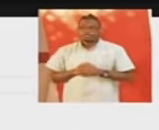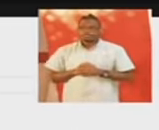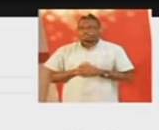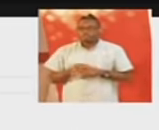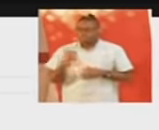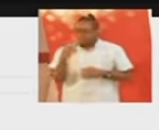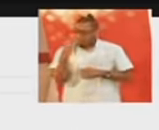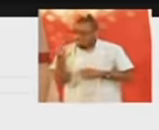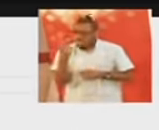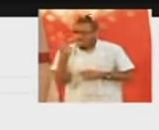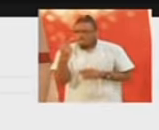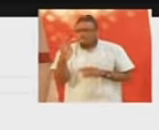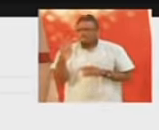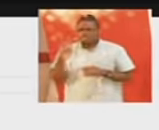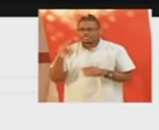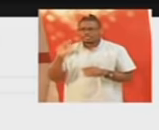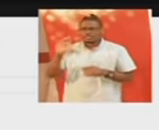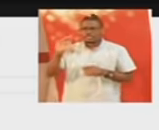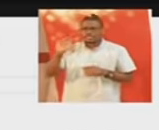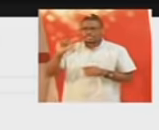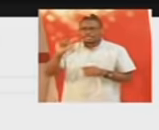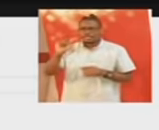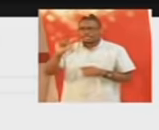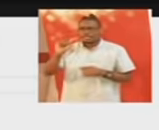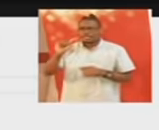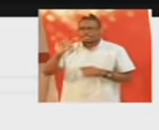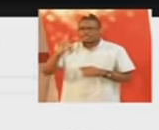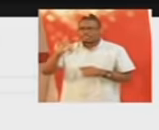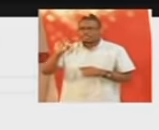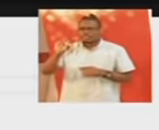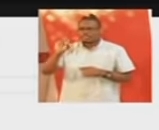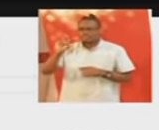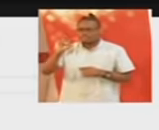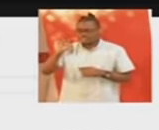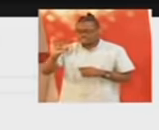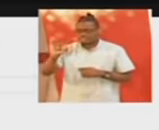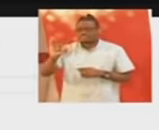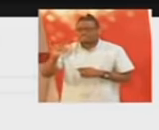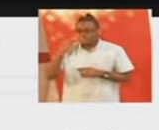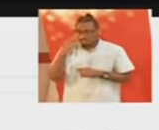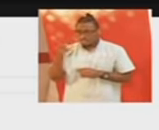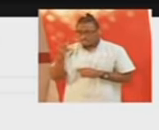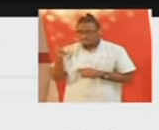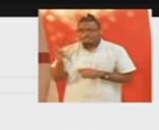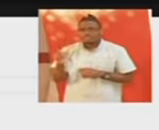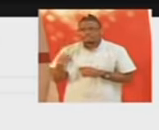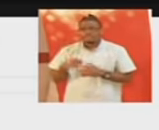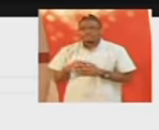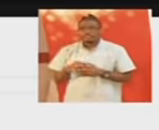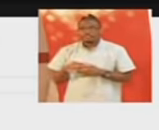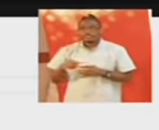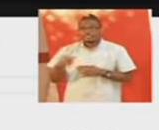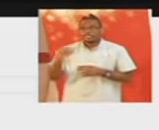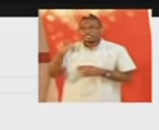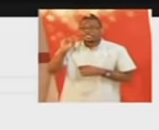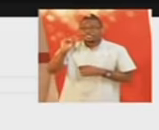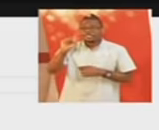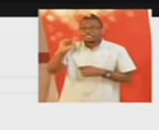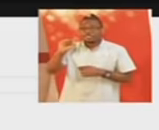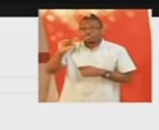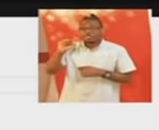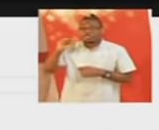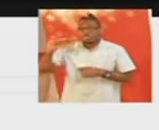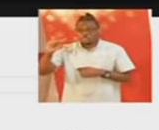to Caroni next, we have 176, which represents 15.2%. St. George West, 138, that